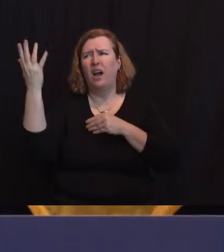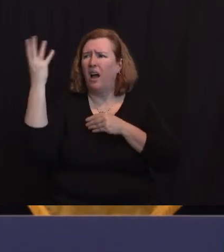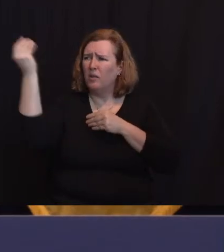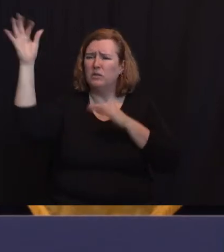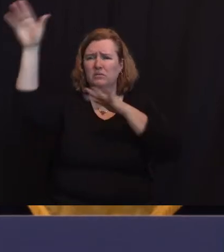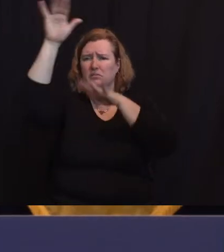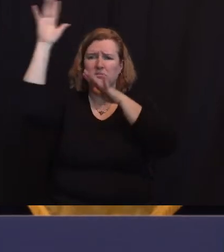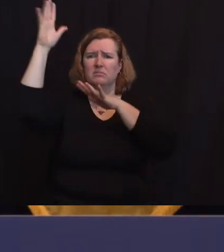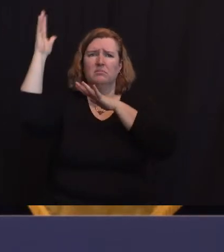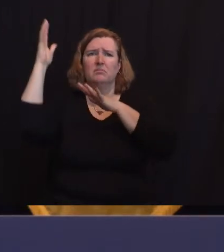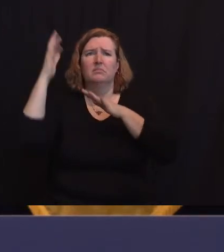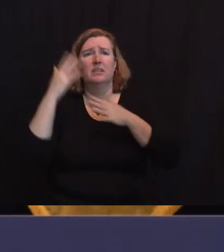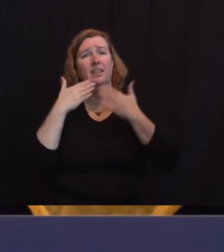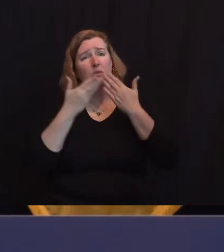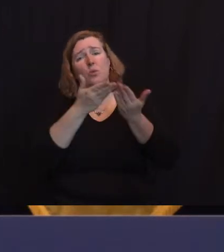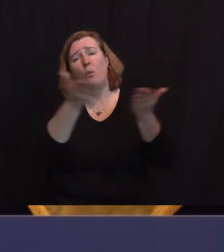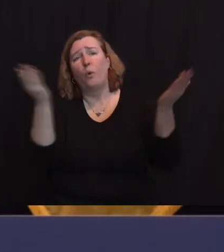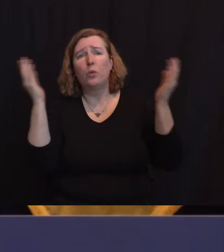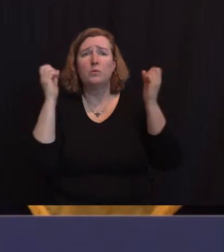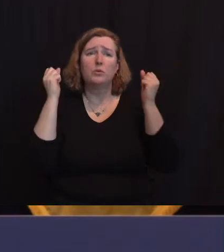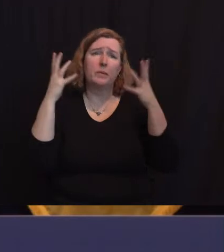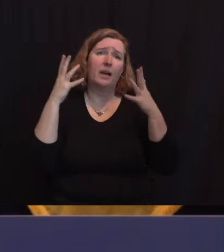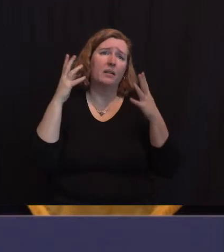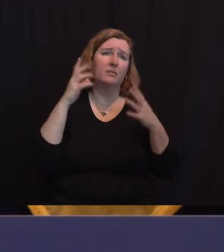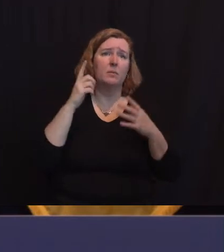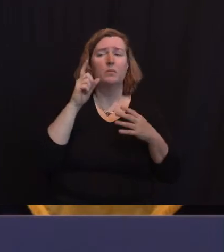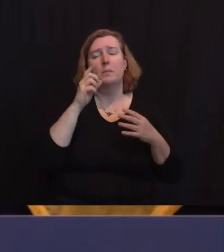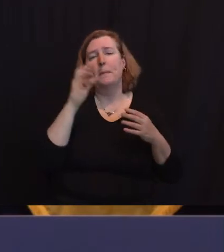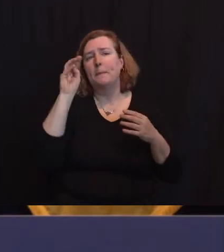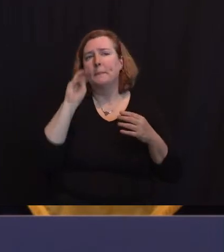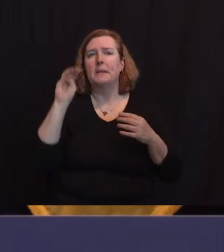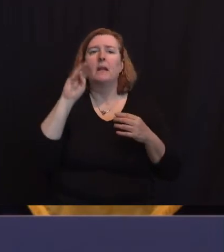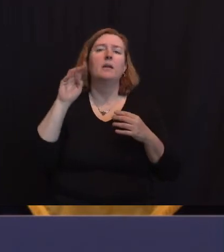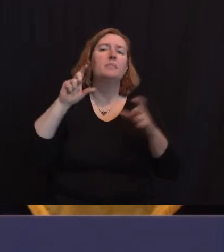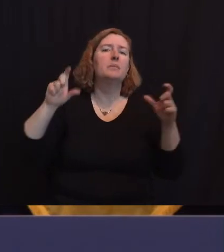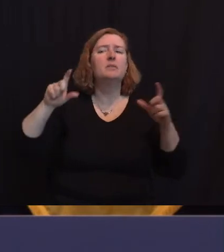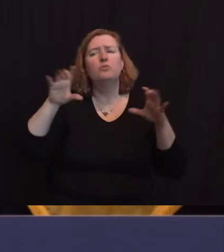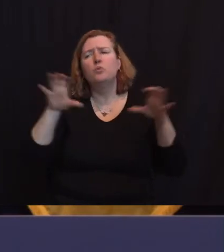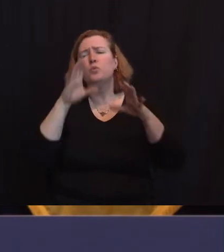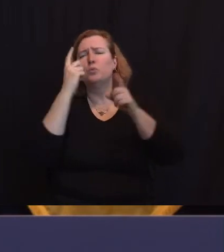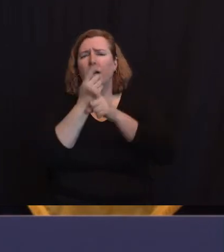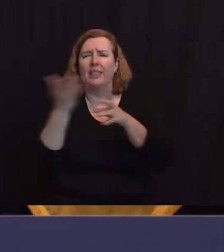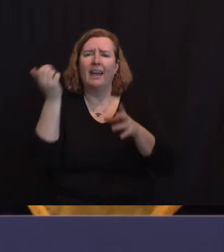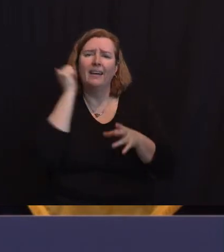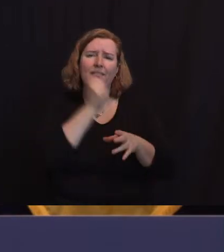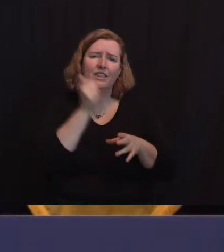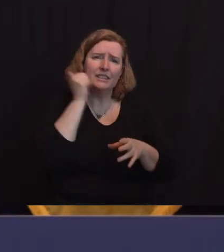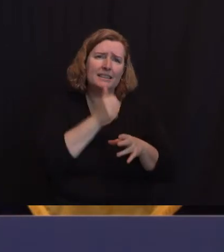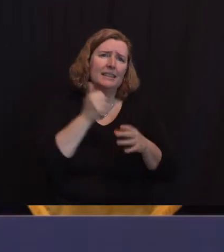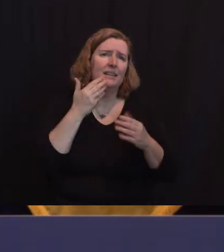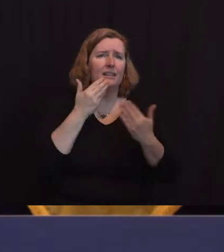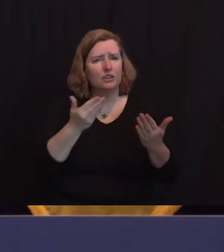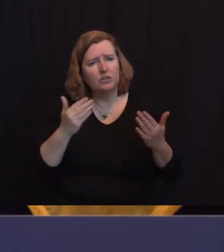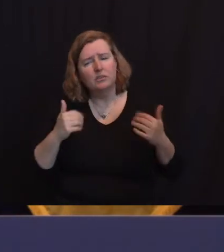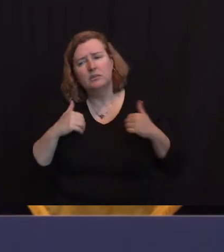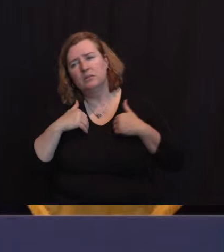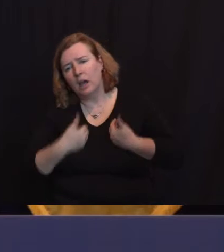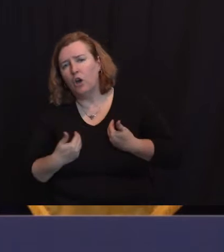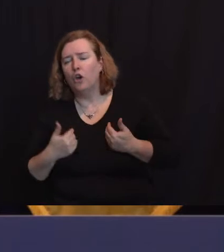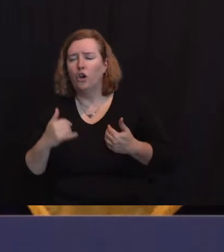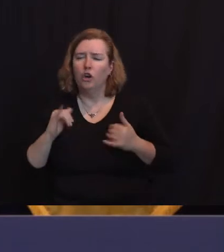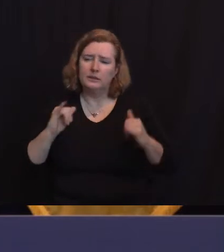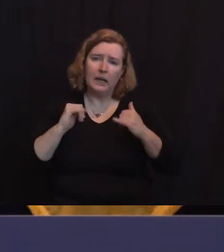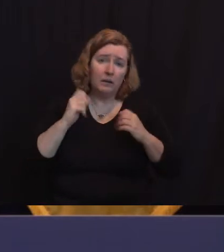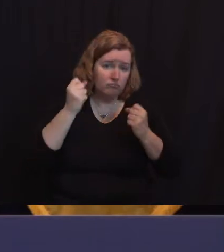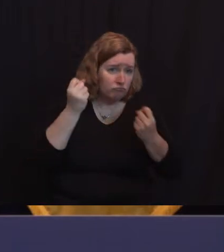cannot thank you enough, everybody, by the millions, for doing the right thing day in and day out. We know you're tired of it. We're tired of it. We don't